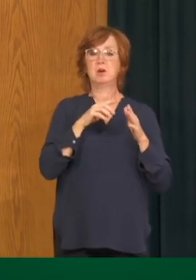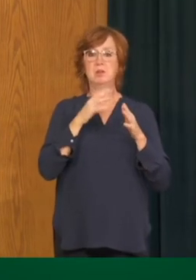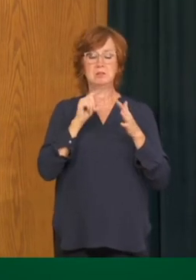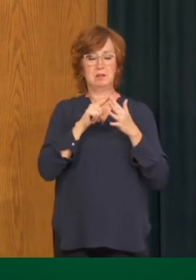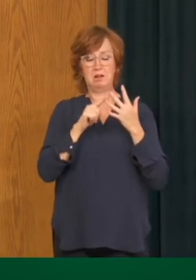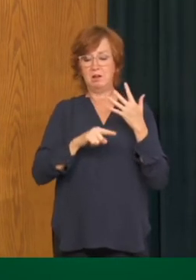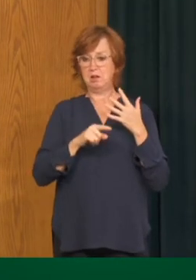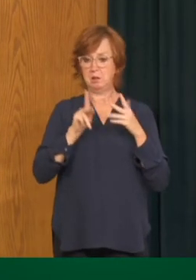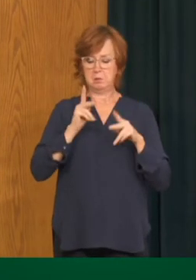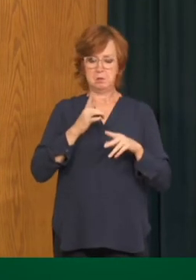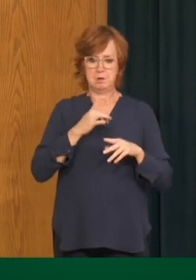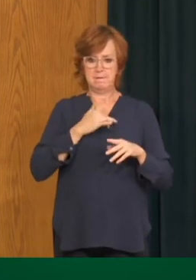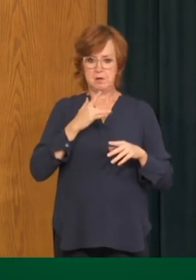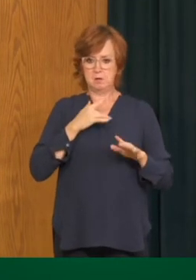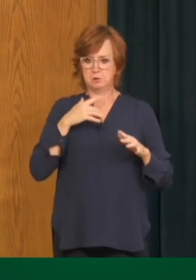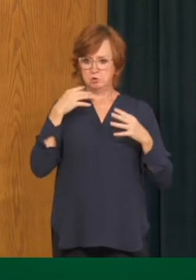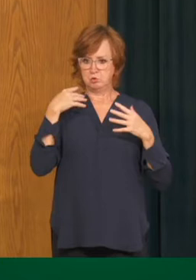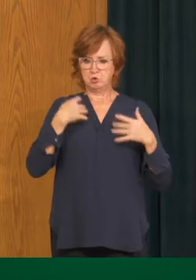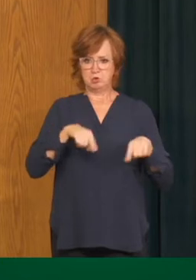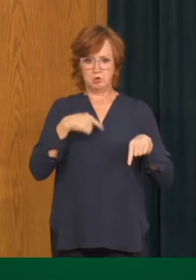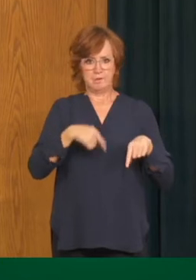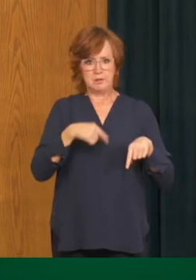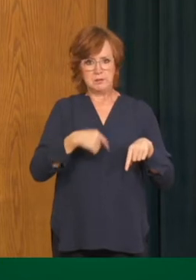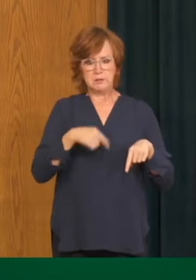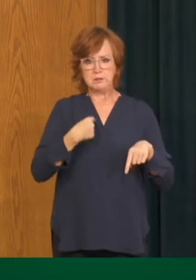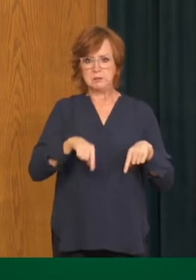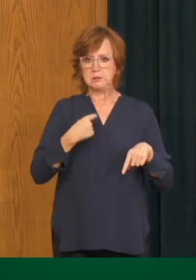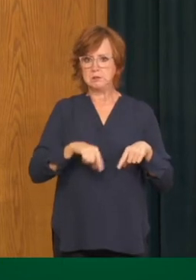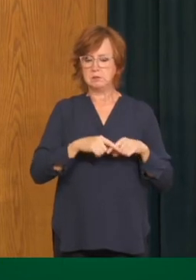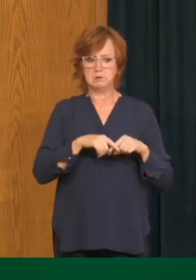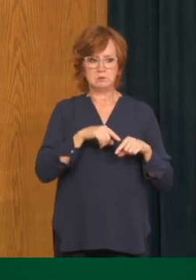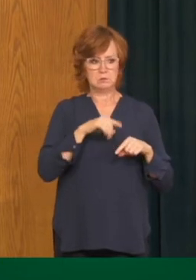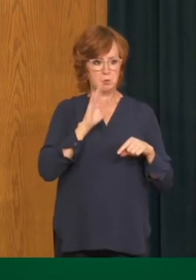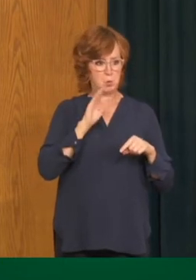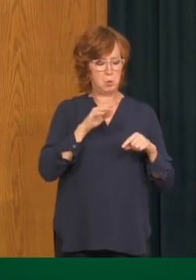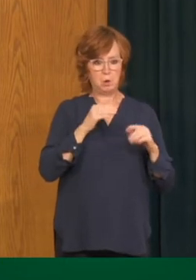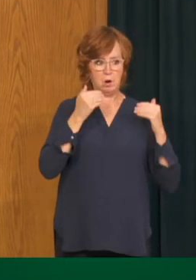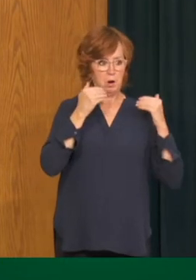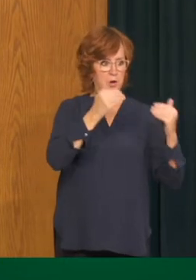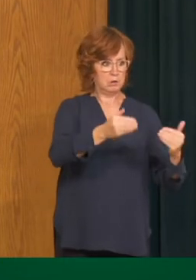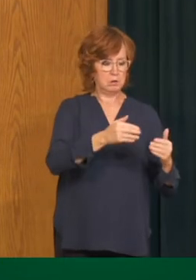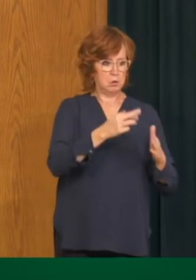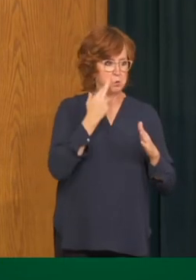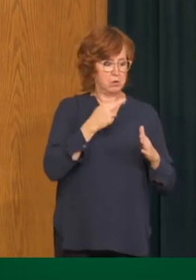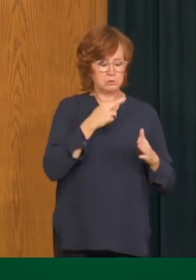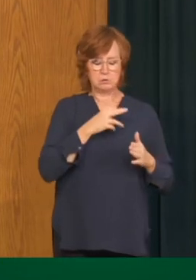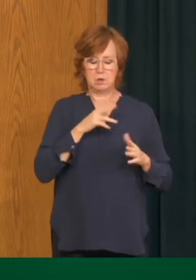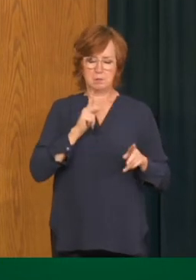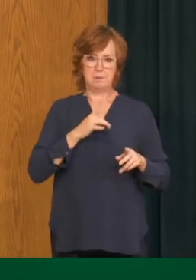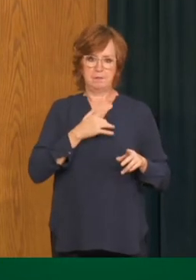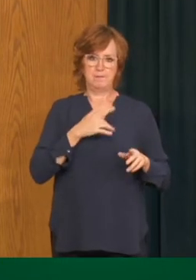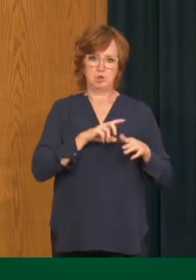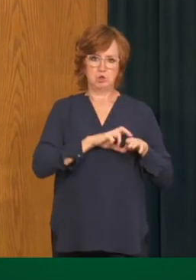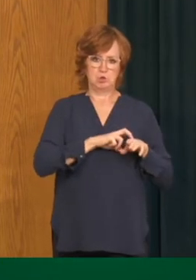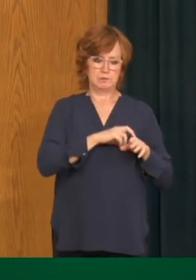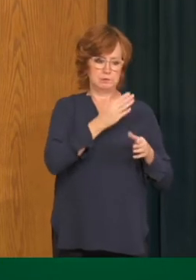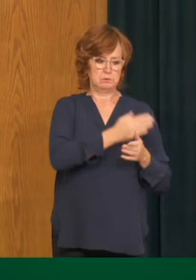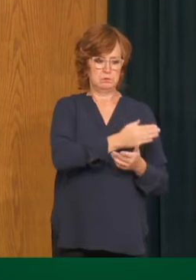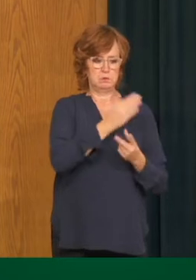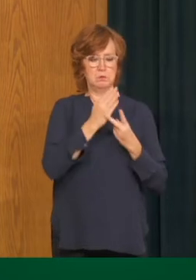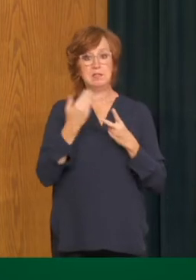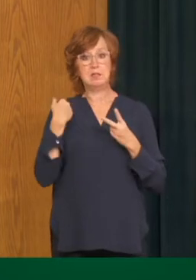and questions across our communities. When we reopened our healthcare sector, reopened